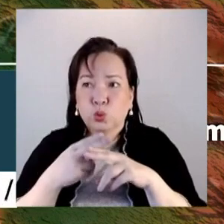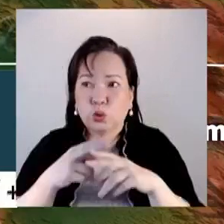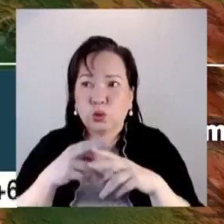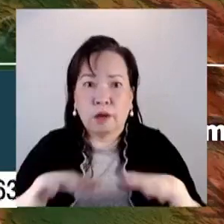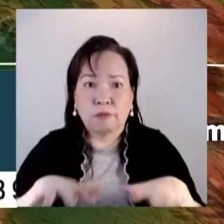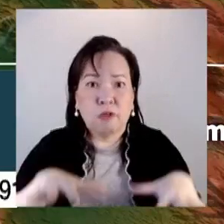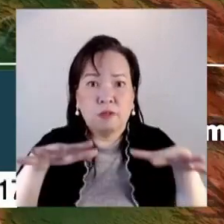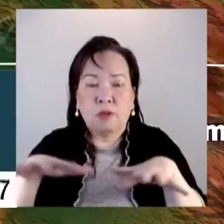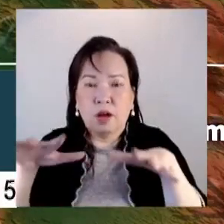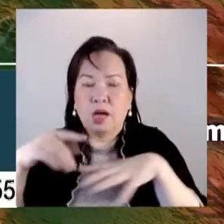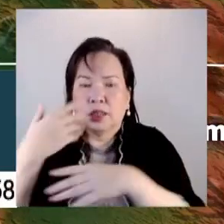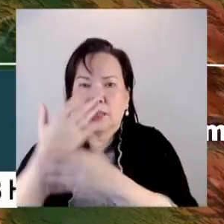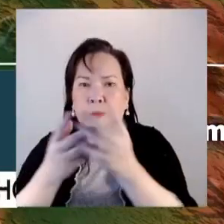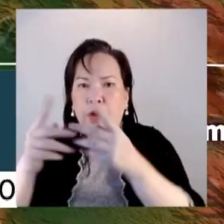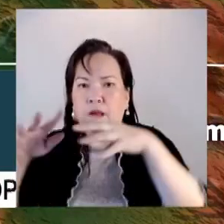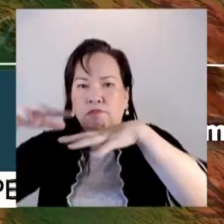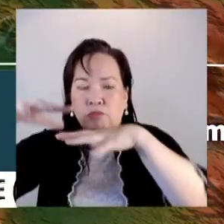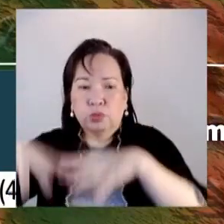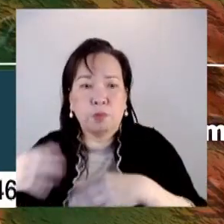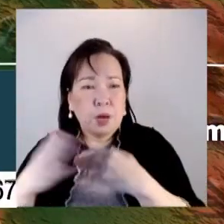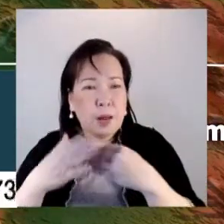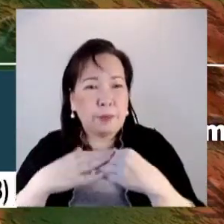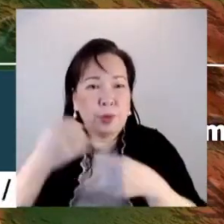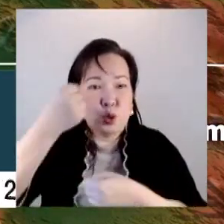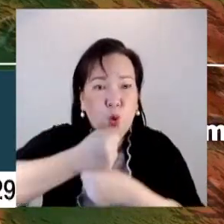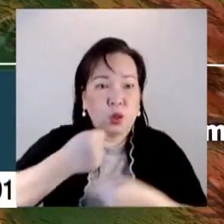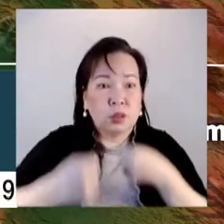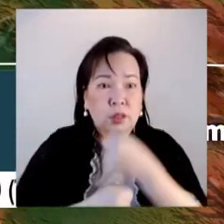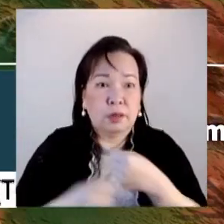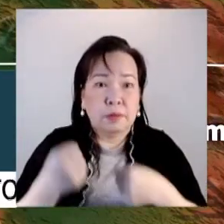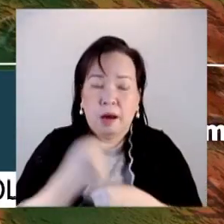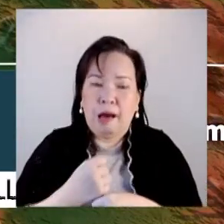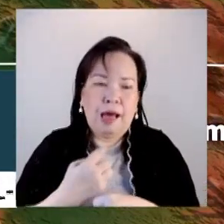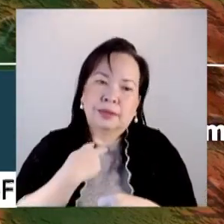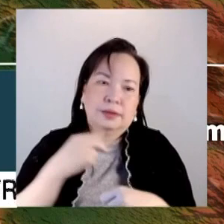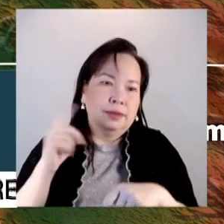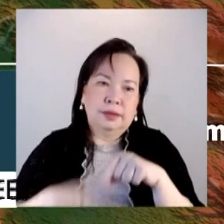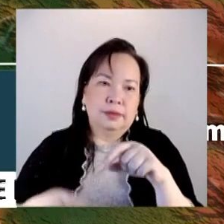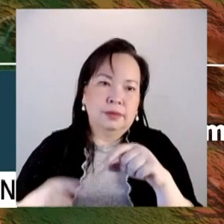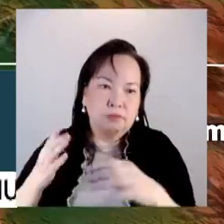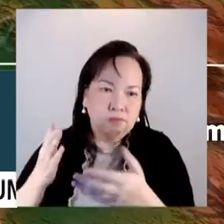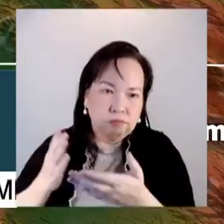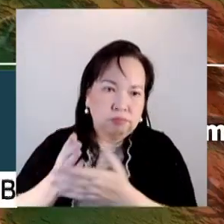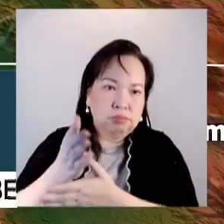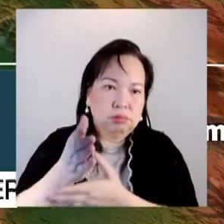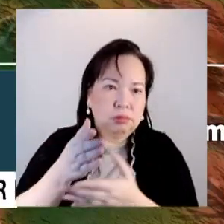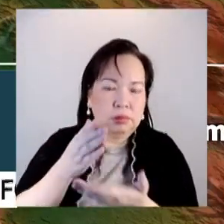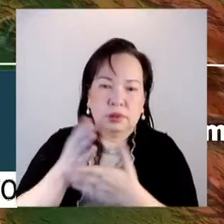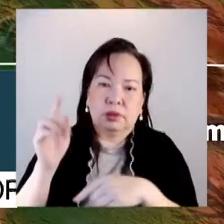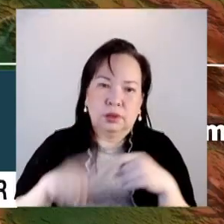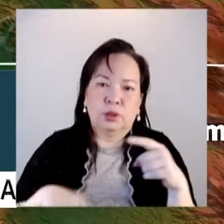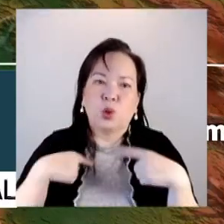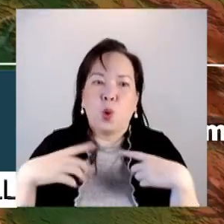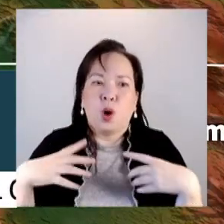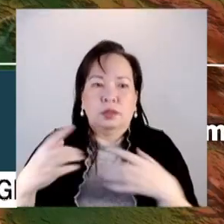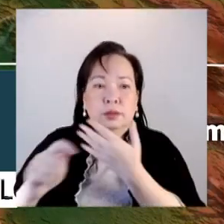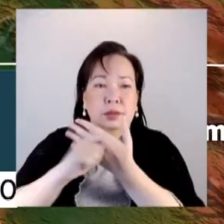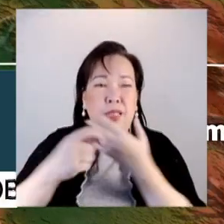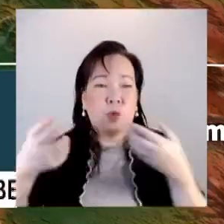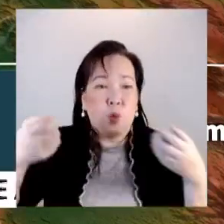area approaching Cotabato City will not be passable to the public anymore and hence be temporarily